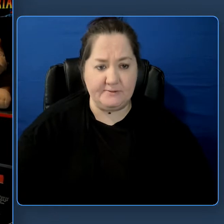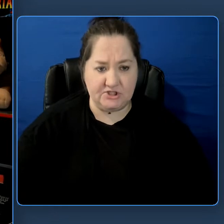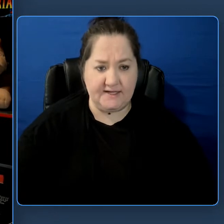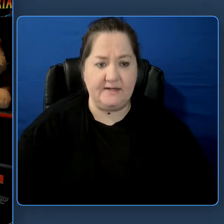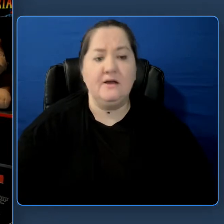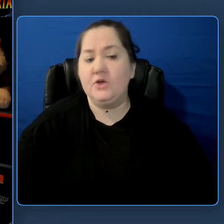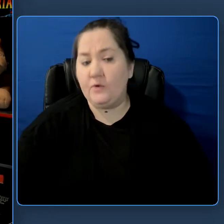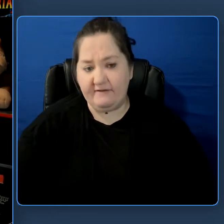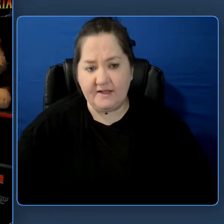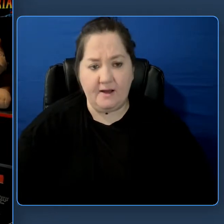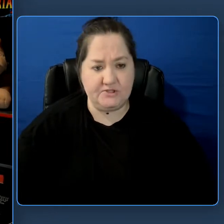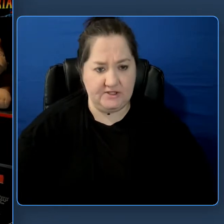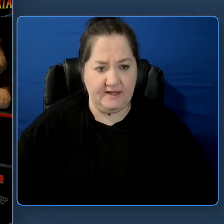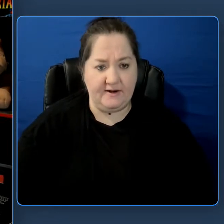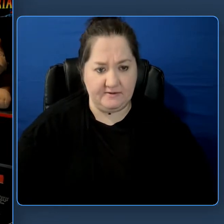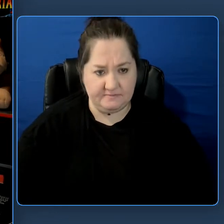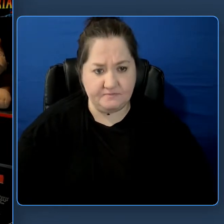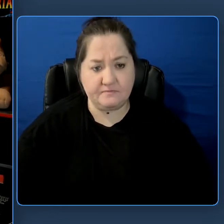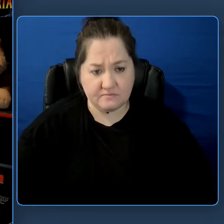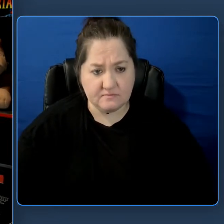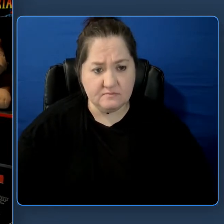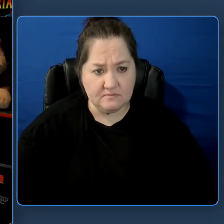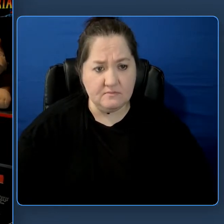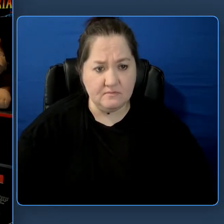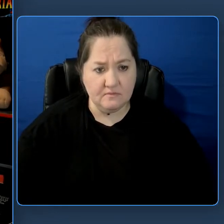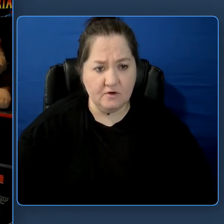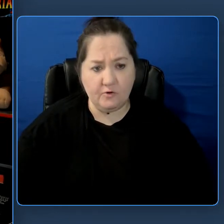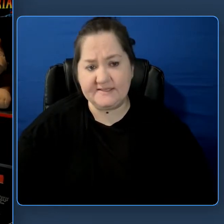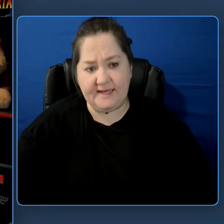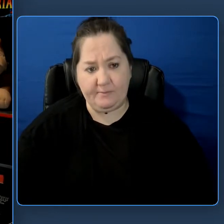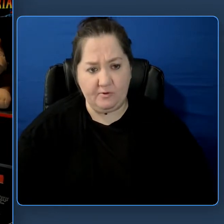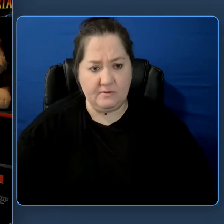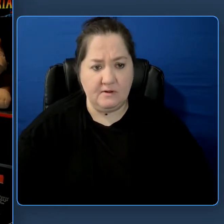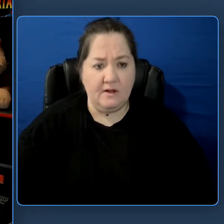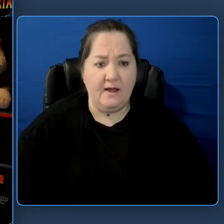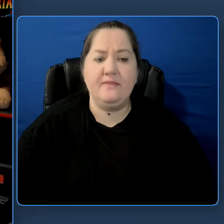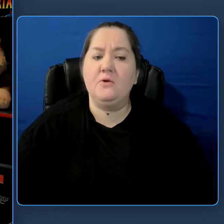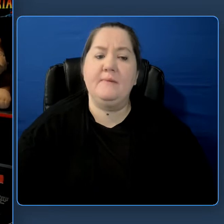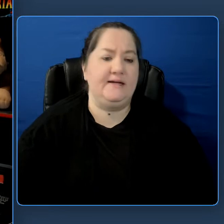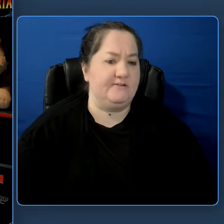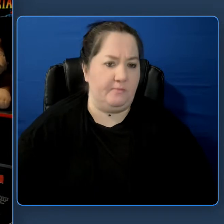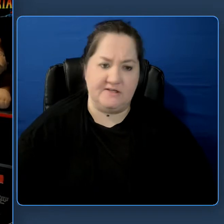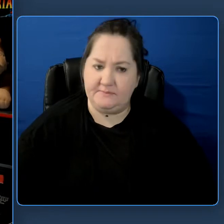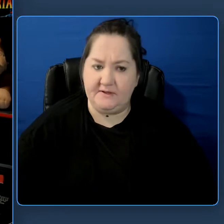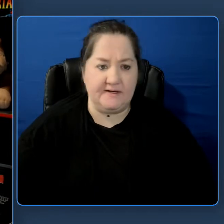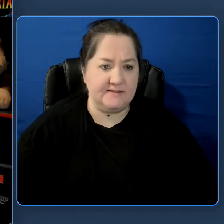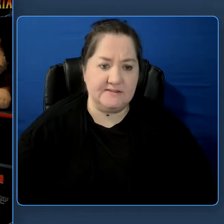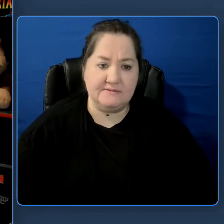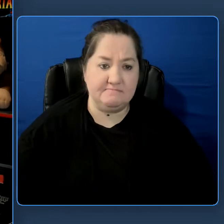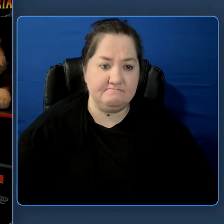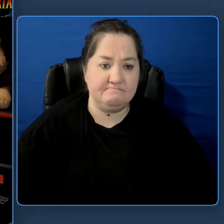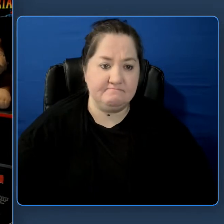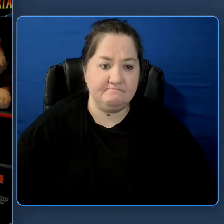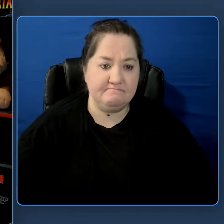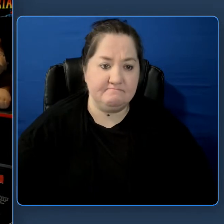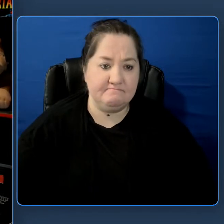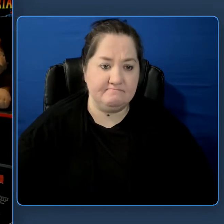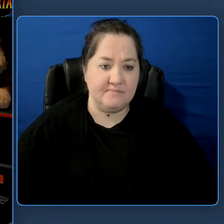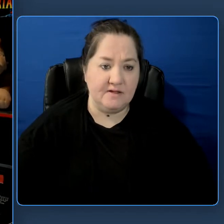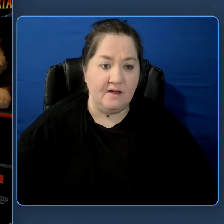signing instead of captioning, you have that option there, for example. And there are many different possibilities.